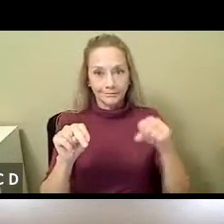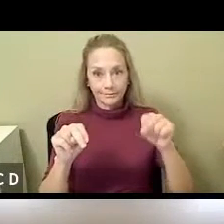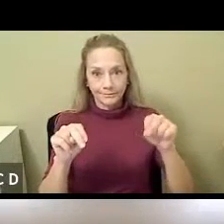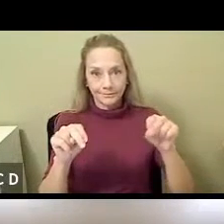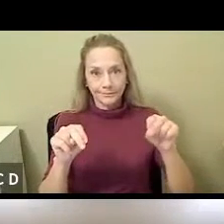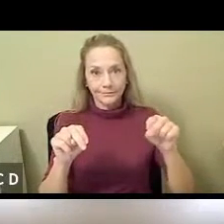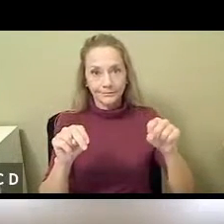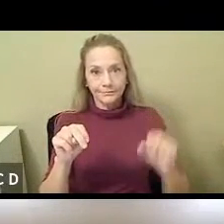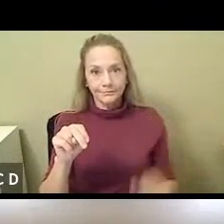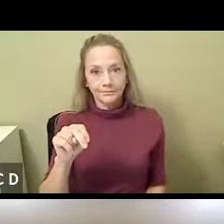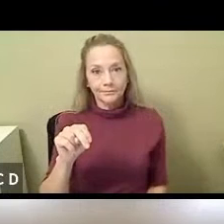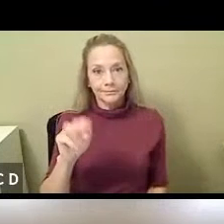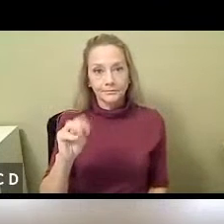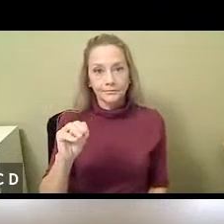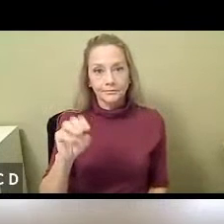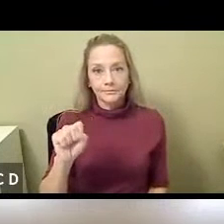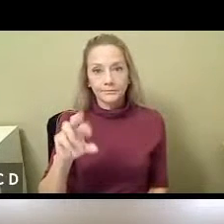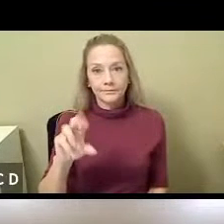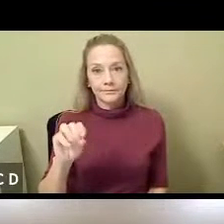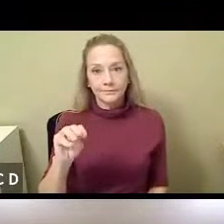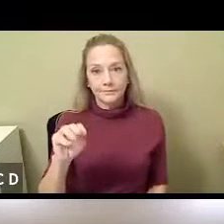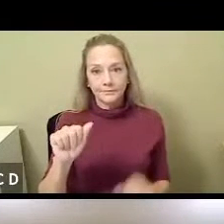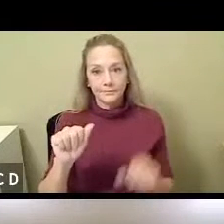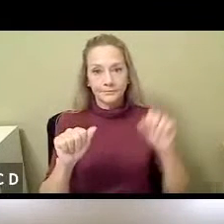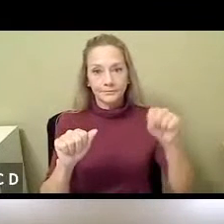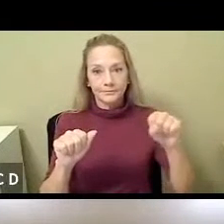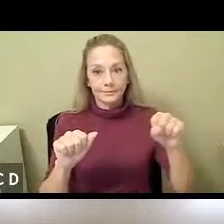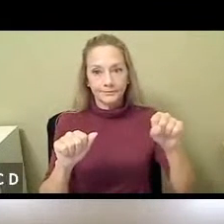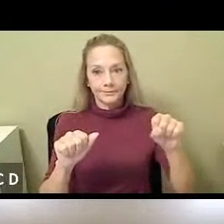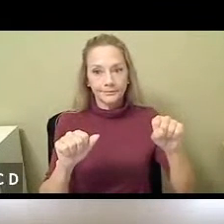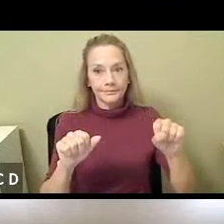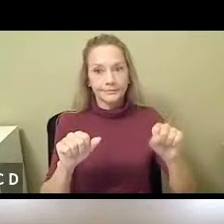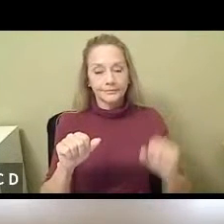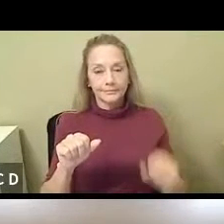Yes. Ms. Roma? Yes.